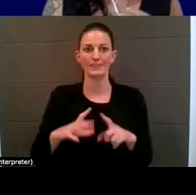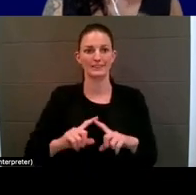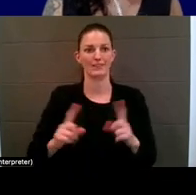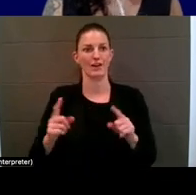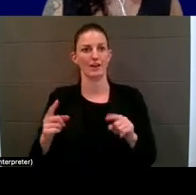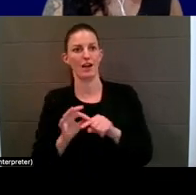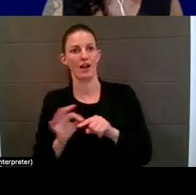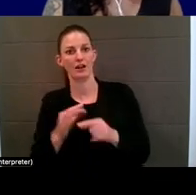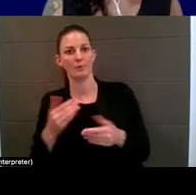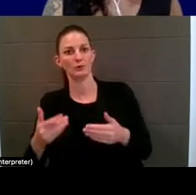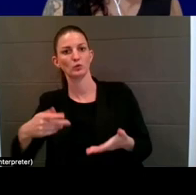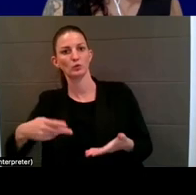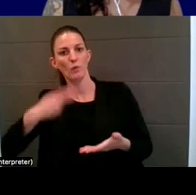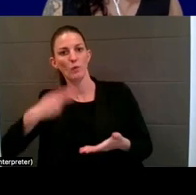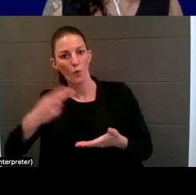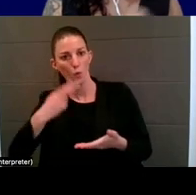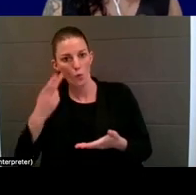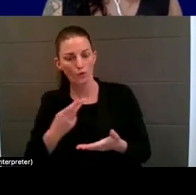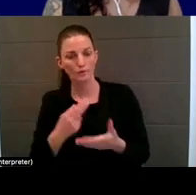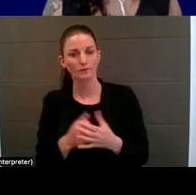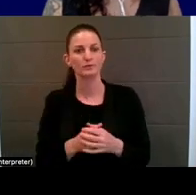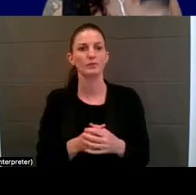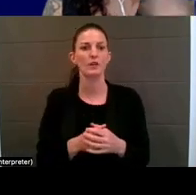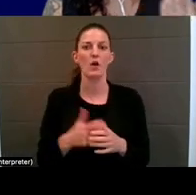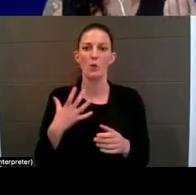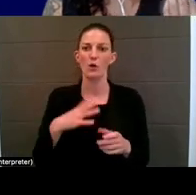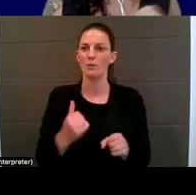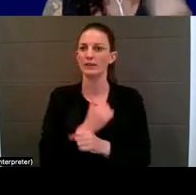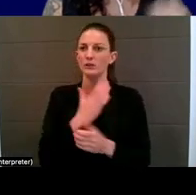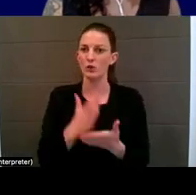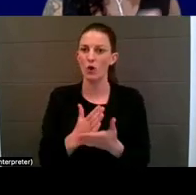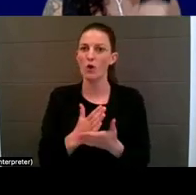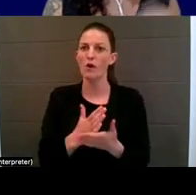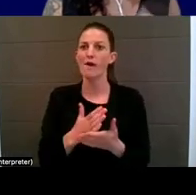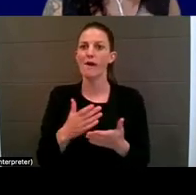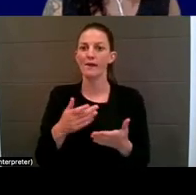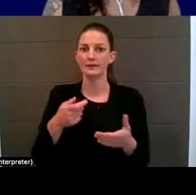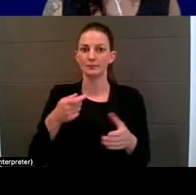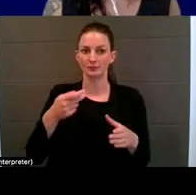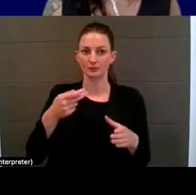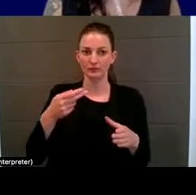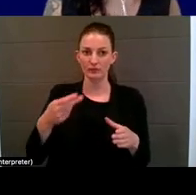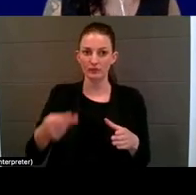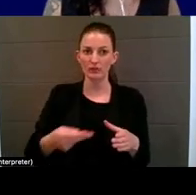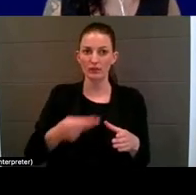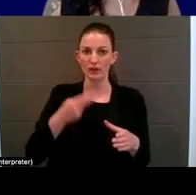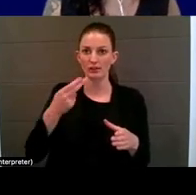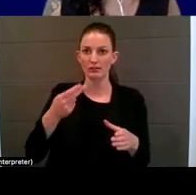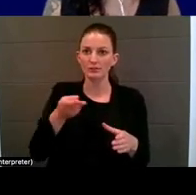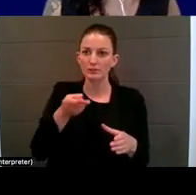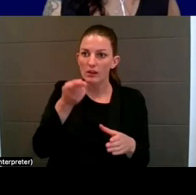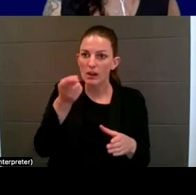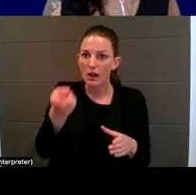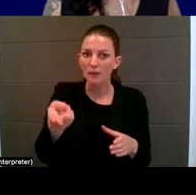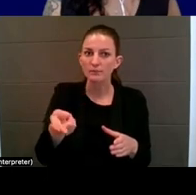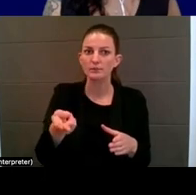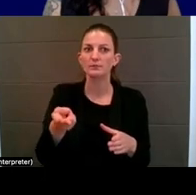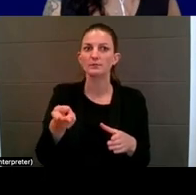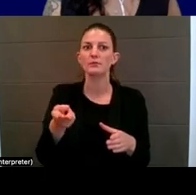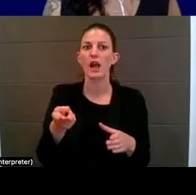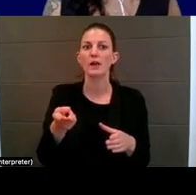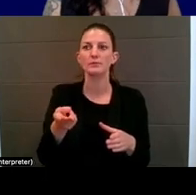we're going to think about the feedback food gives Bella in her mouth to help her taste and feel it there to give her more feedback.